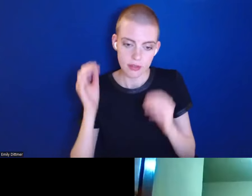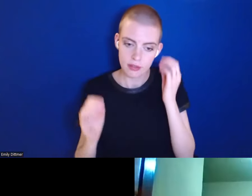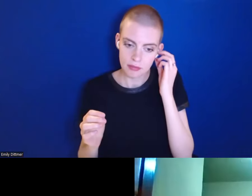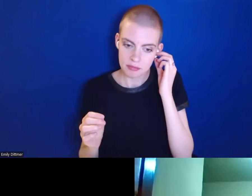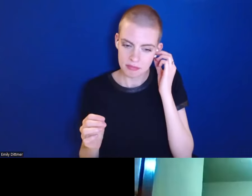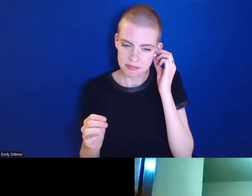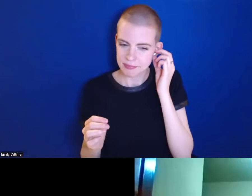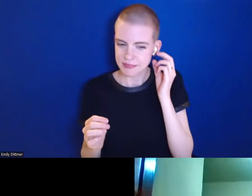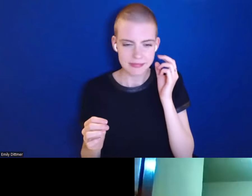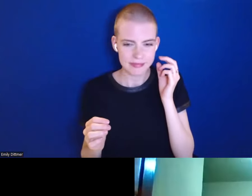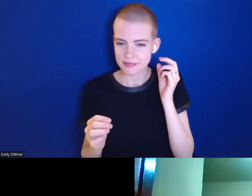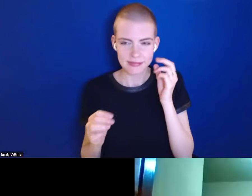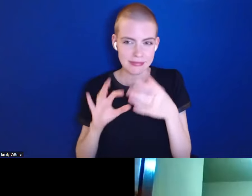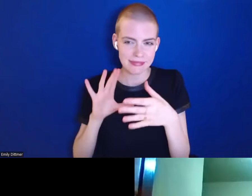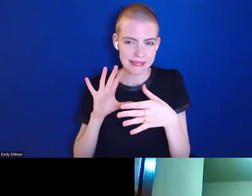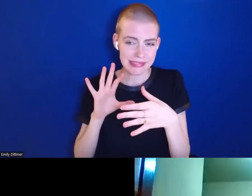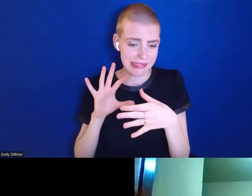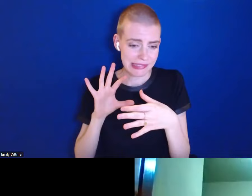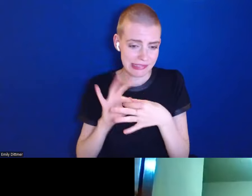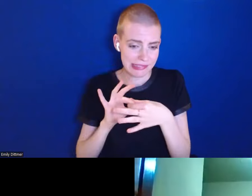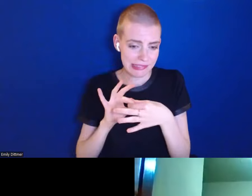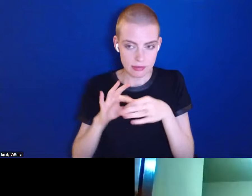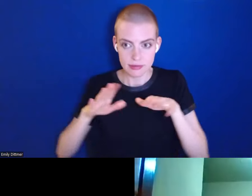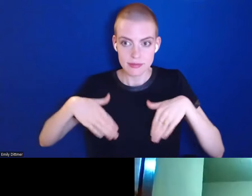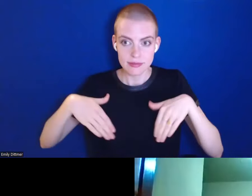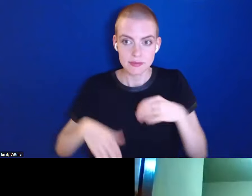Not quite there yet. Okay.